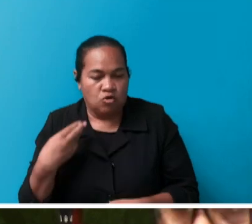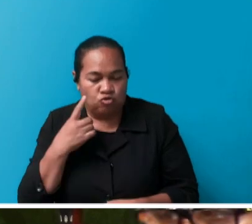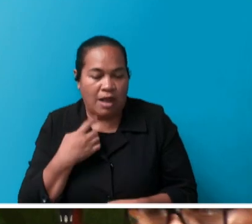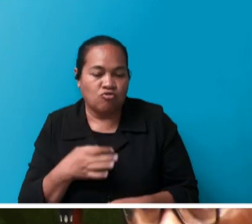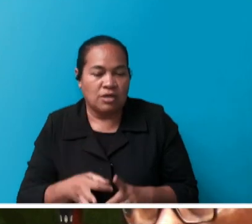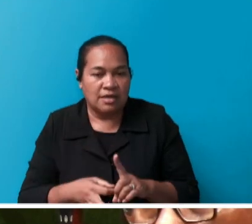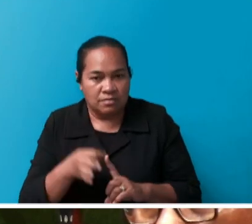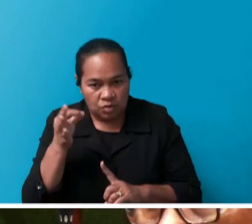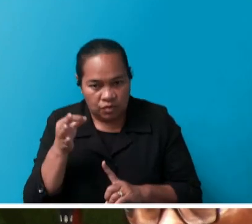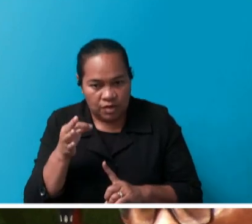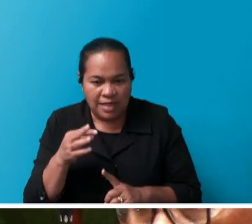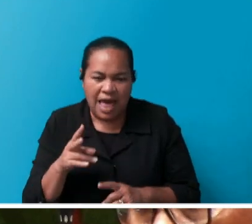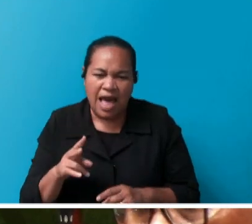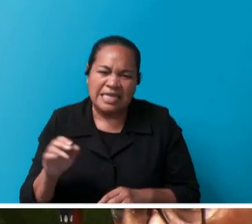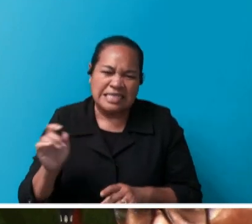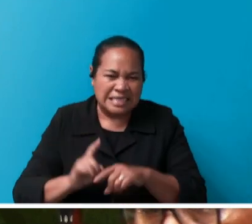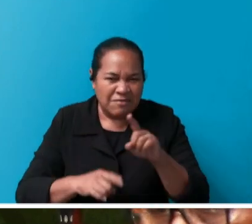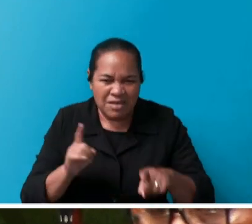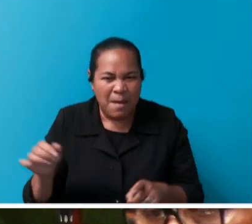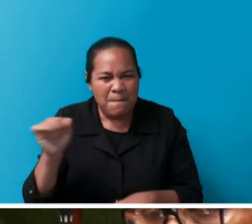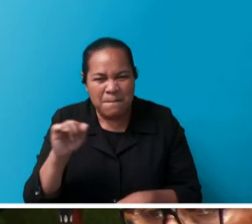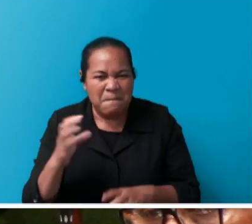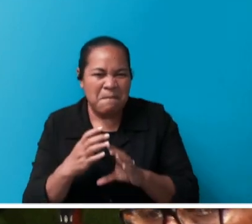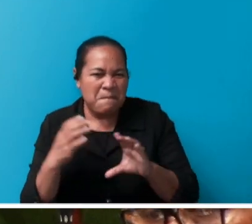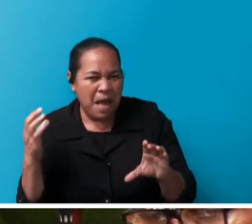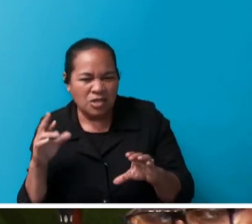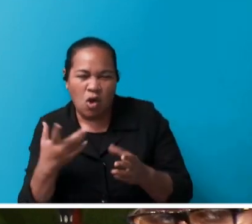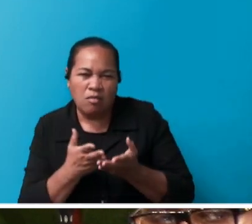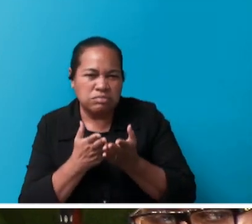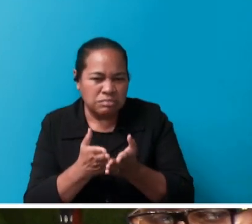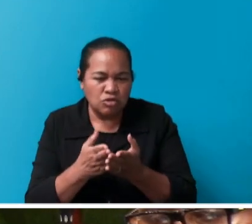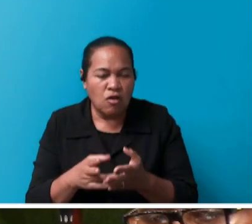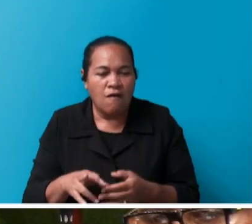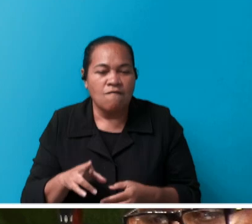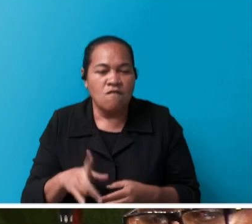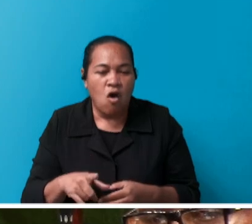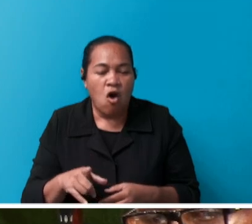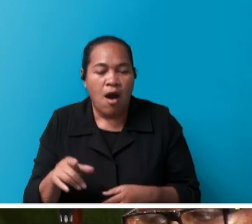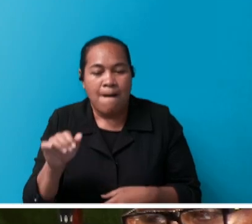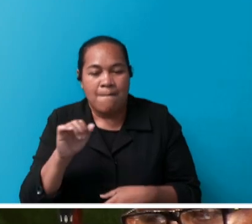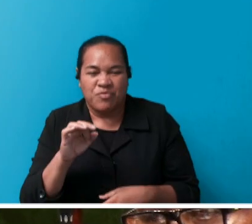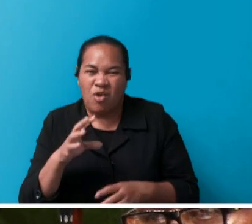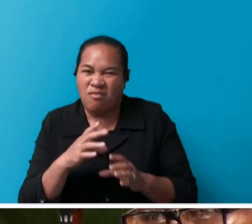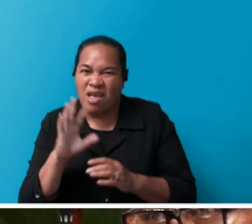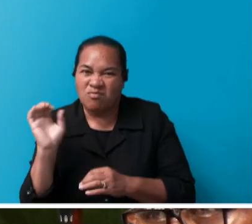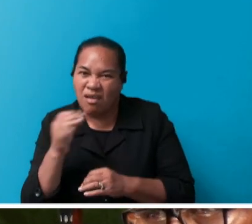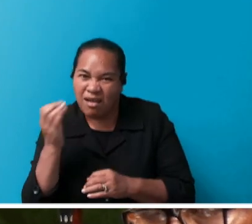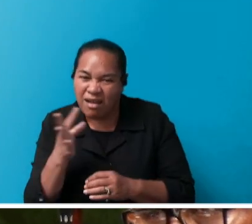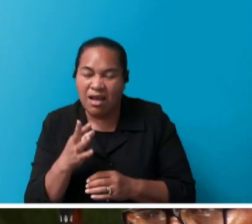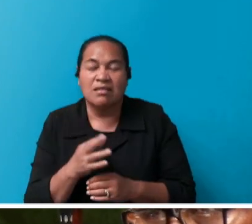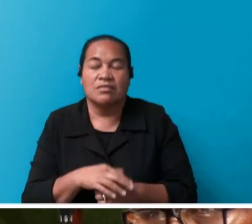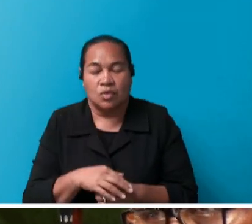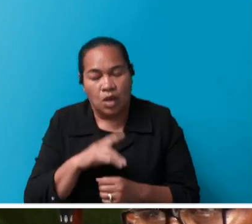fleet of vehicles and boats that are used for transportation of staff and patients at our various health facilities. In the